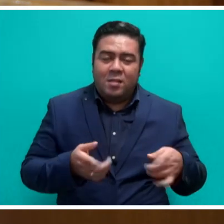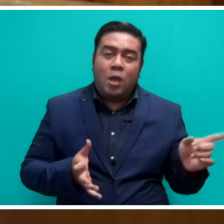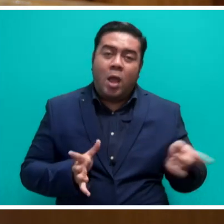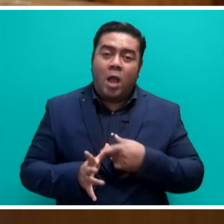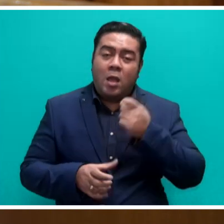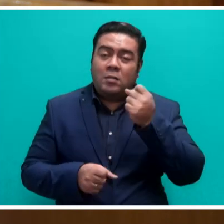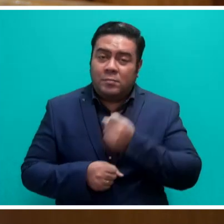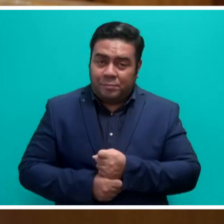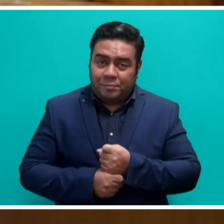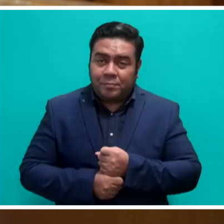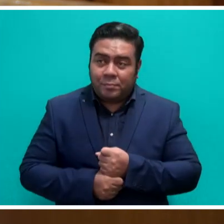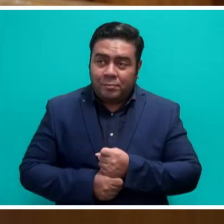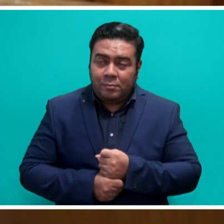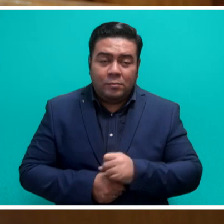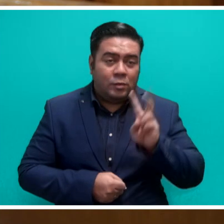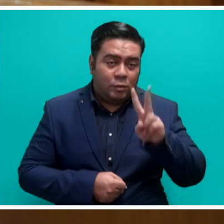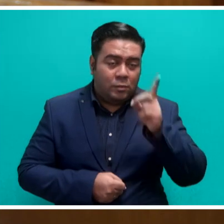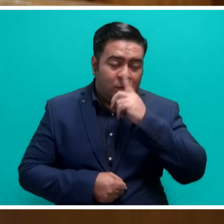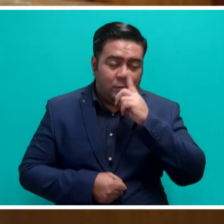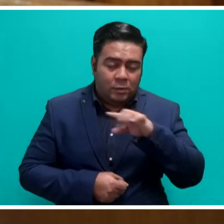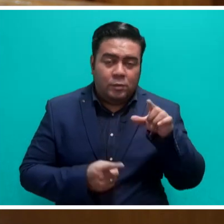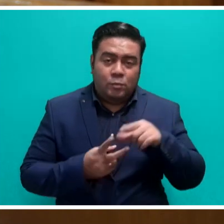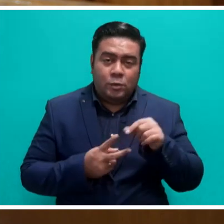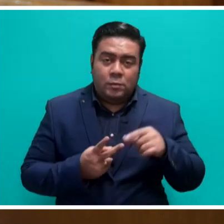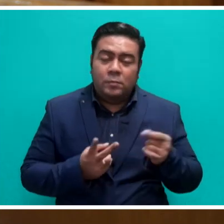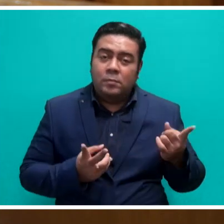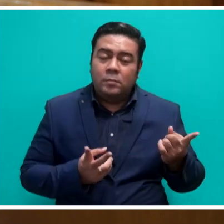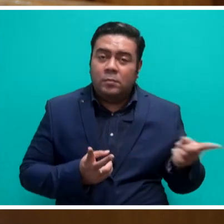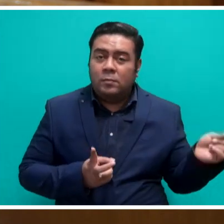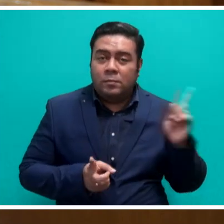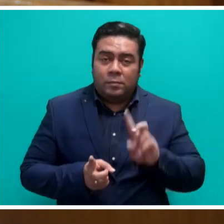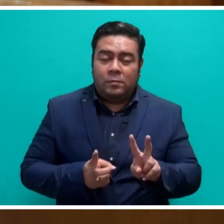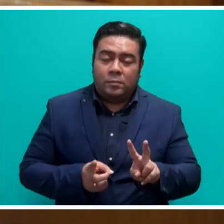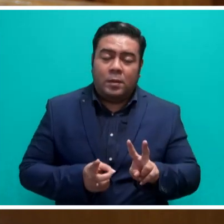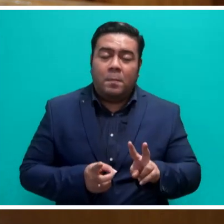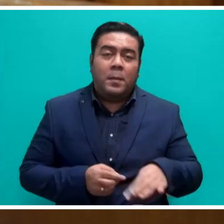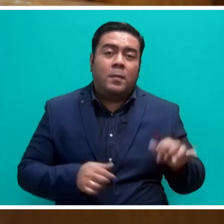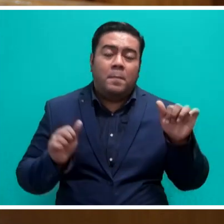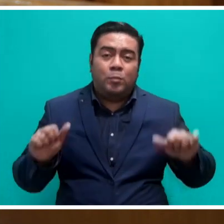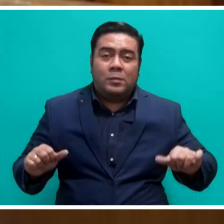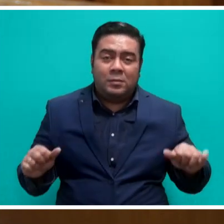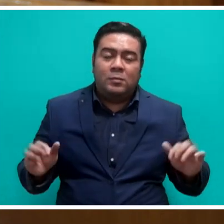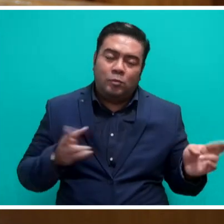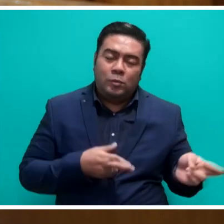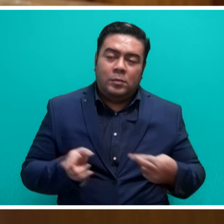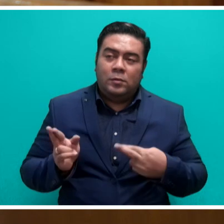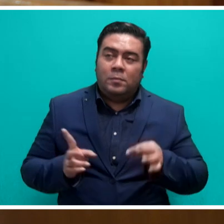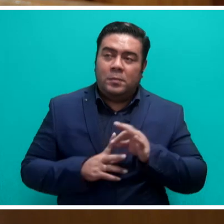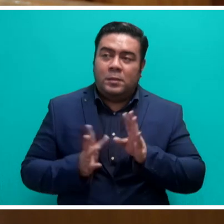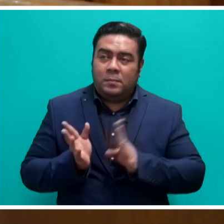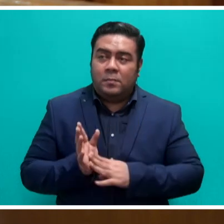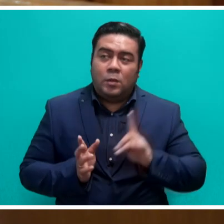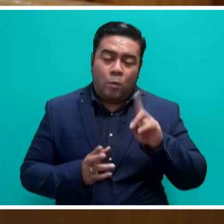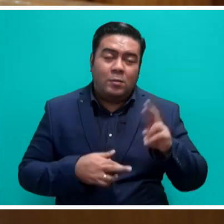General, 2 persons appointed by the President on the recommendation of the Prime Minister, and 1